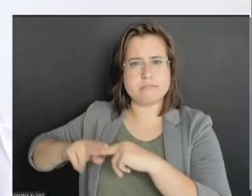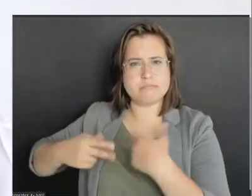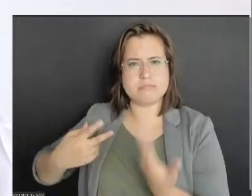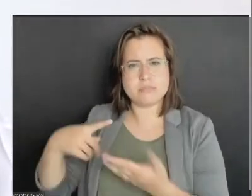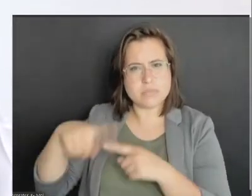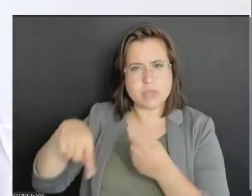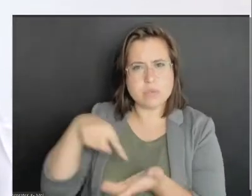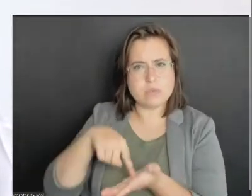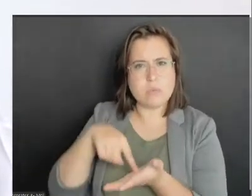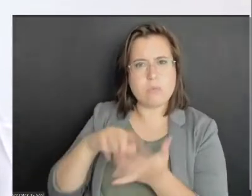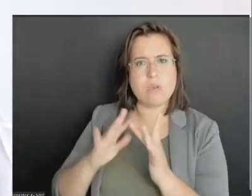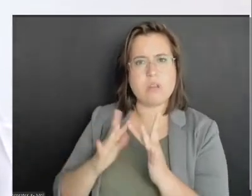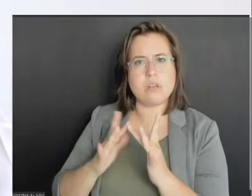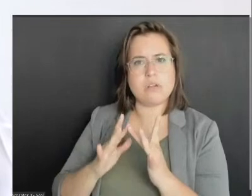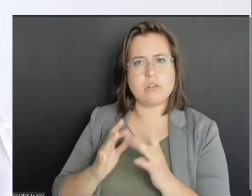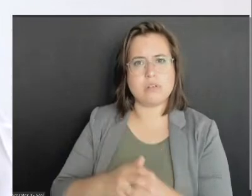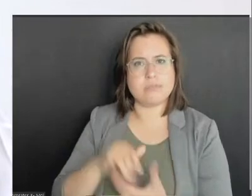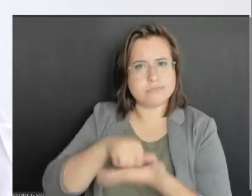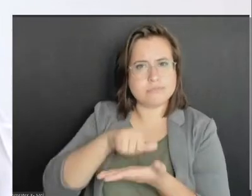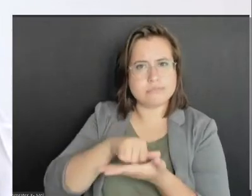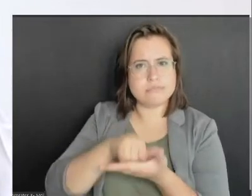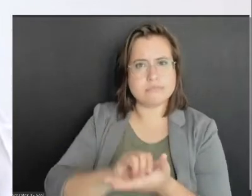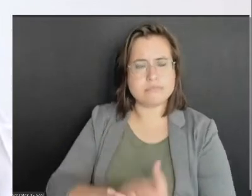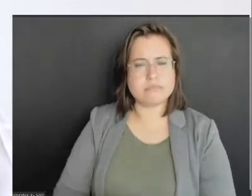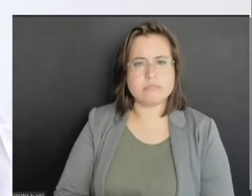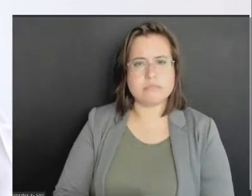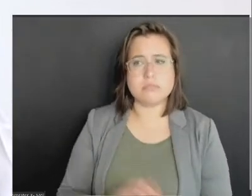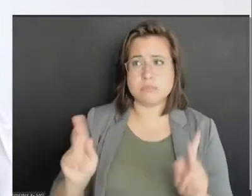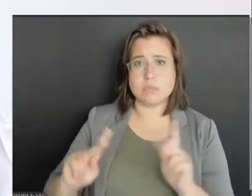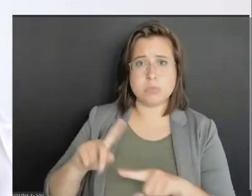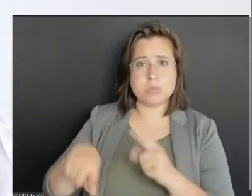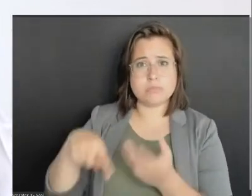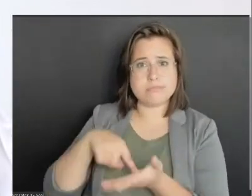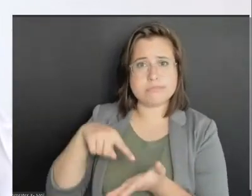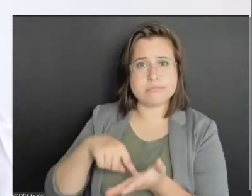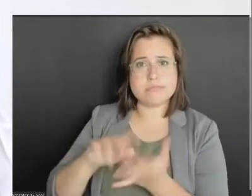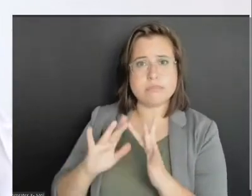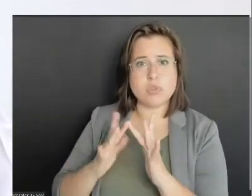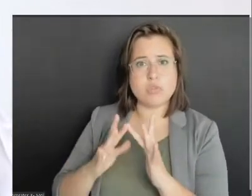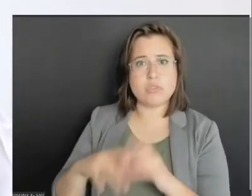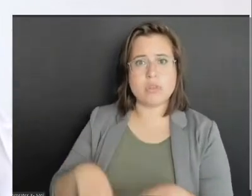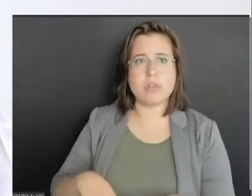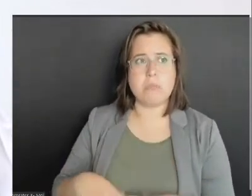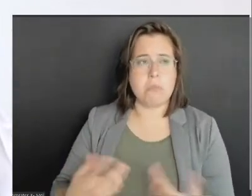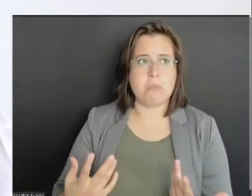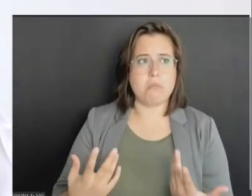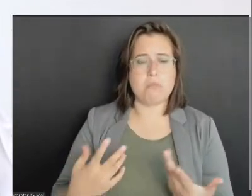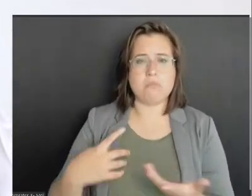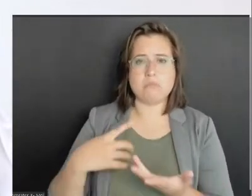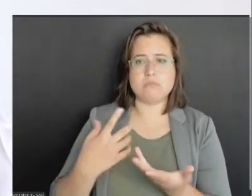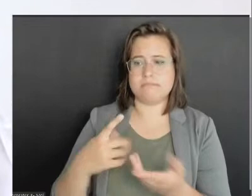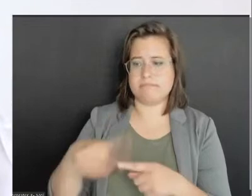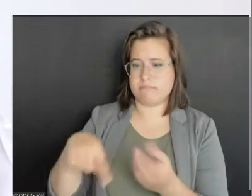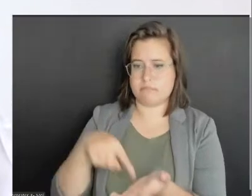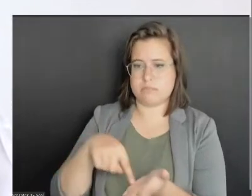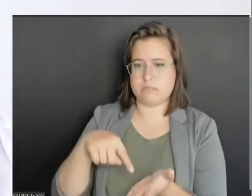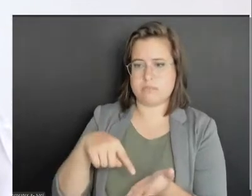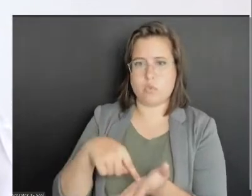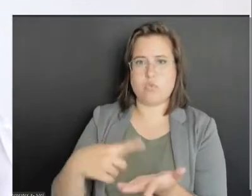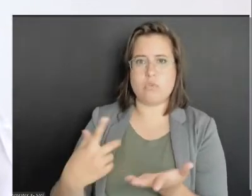afford it? So if people cannot afford the internet, or if they cannot afford the devices